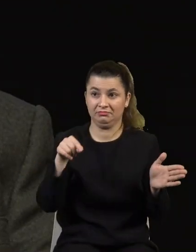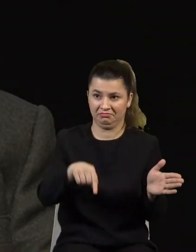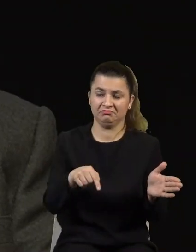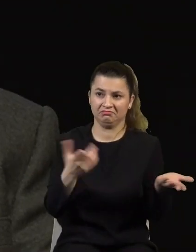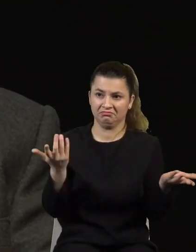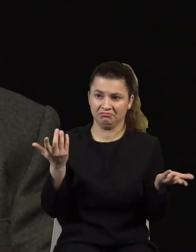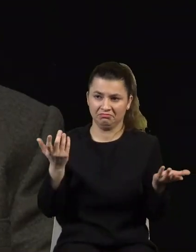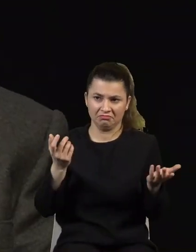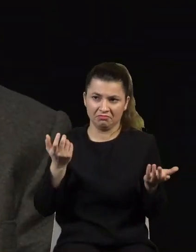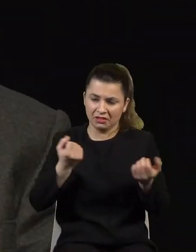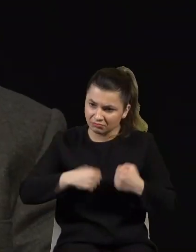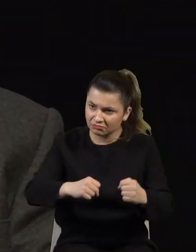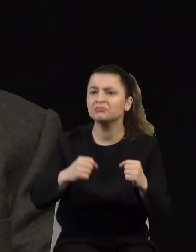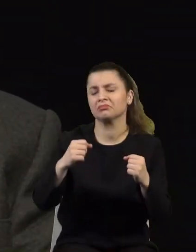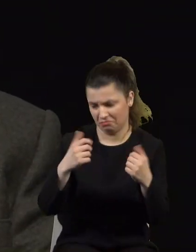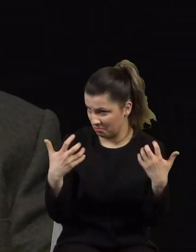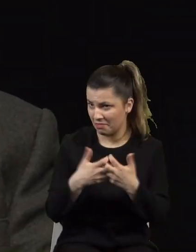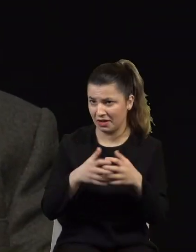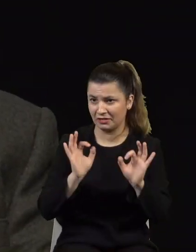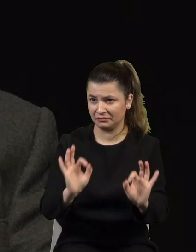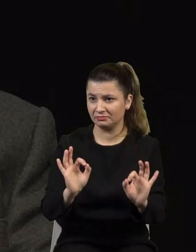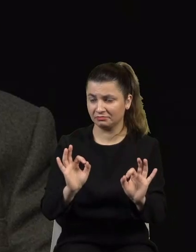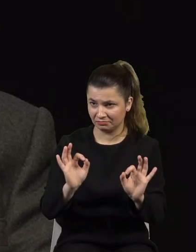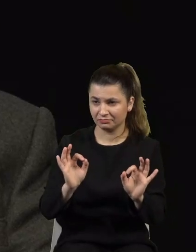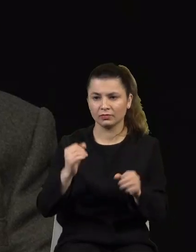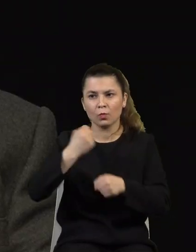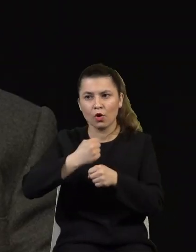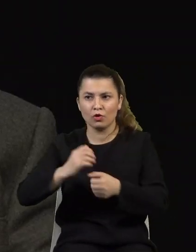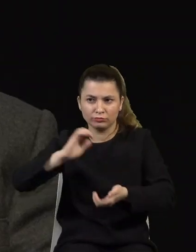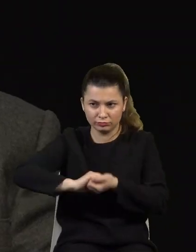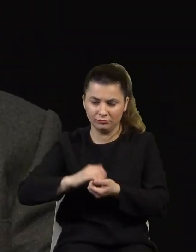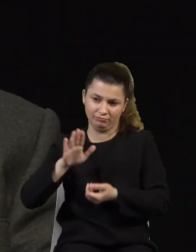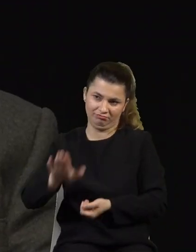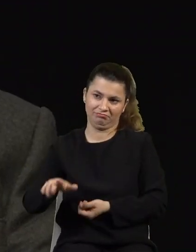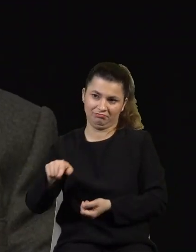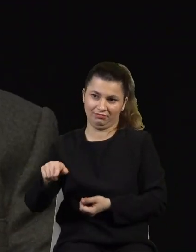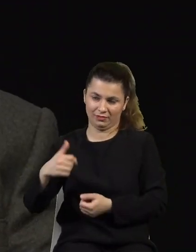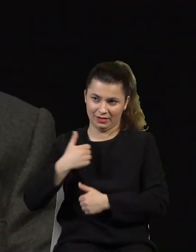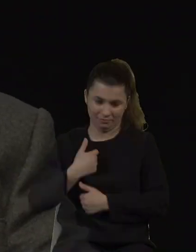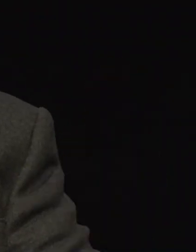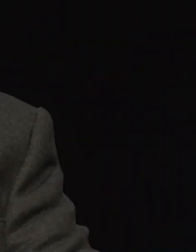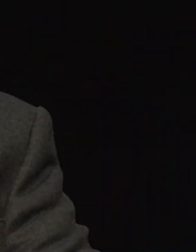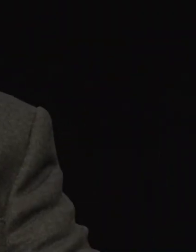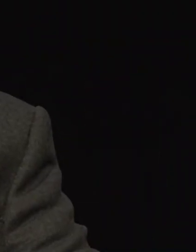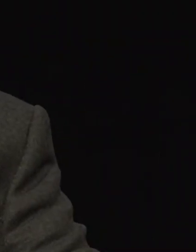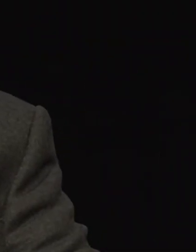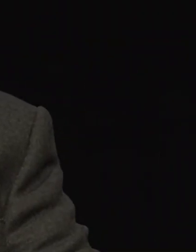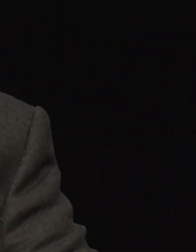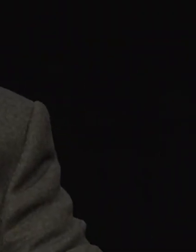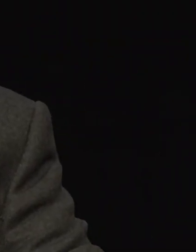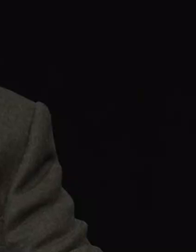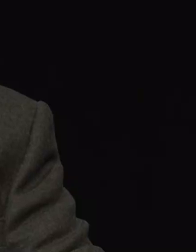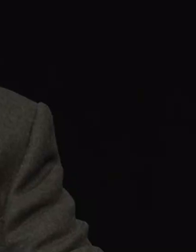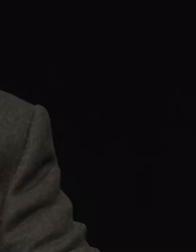sector, and guarantee instruments as well, because effectively if we look at it, the needs are huge again. I mean, again, it's like also talking